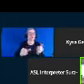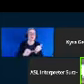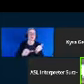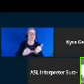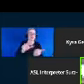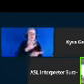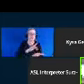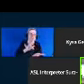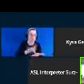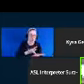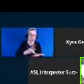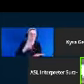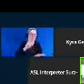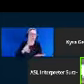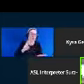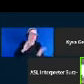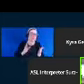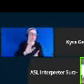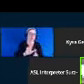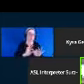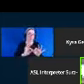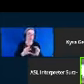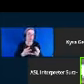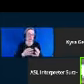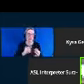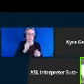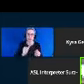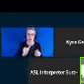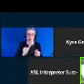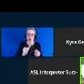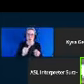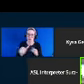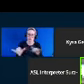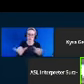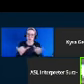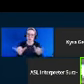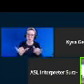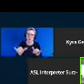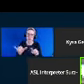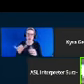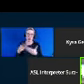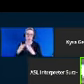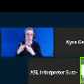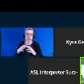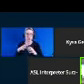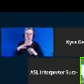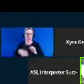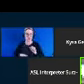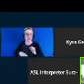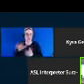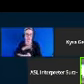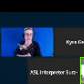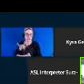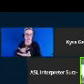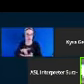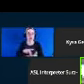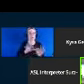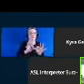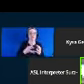families. And it is not to be confused with a community grieving center. Family Assistance Center is a